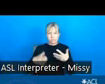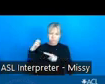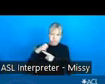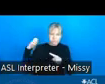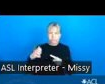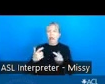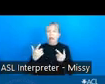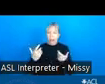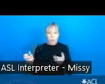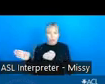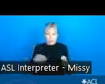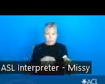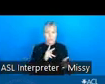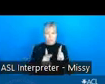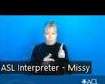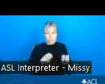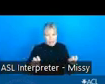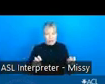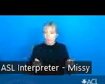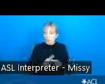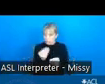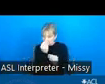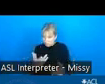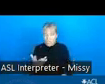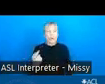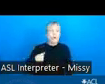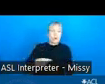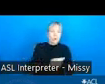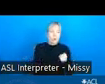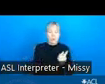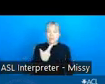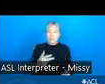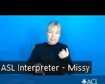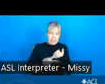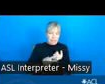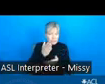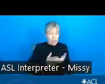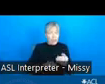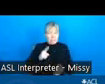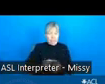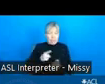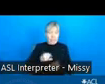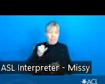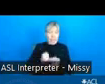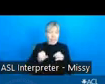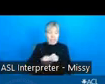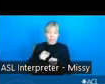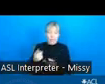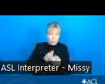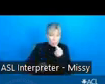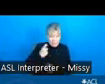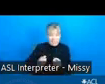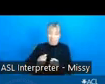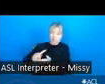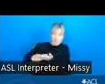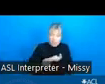it to our panel and also let you all know that we have reserved time for Q&A, for